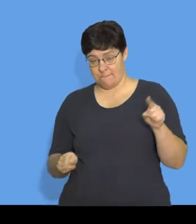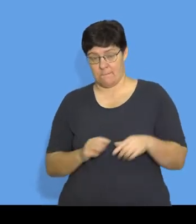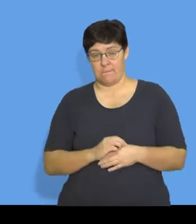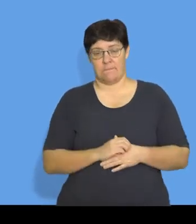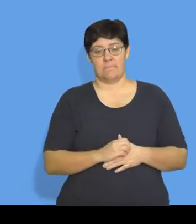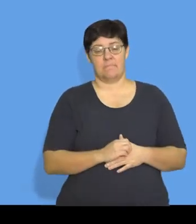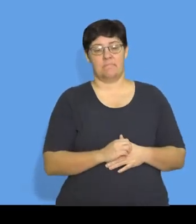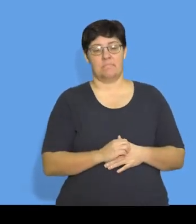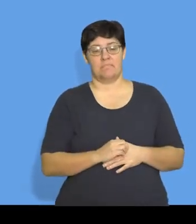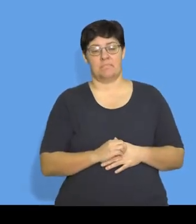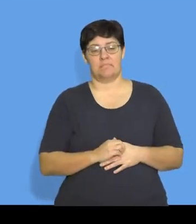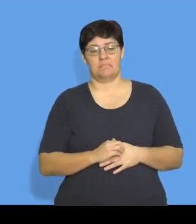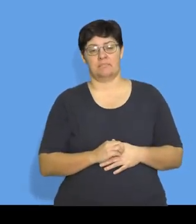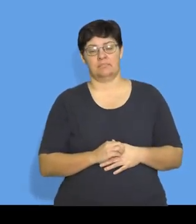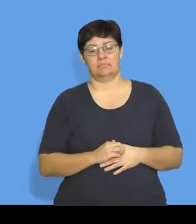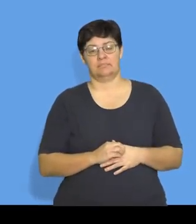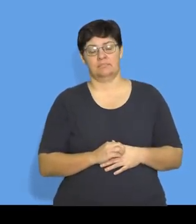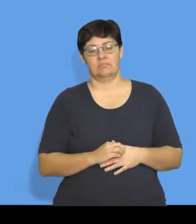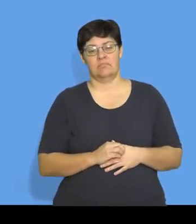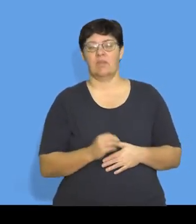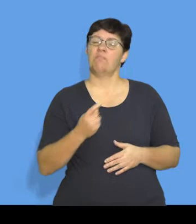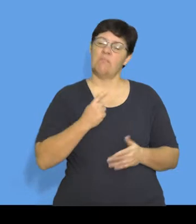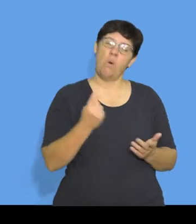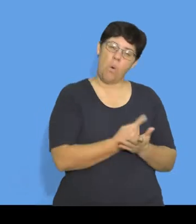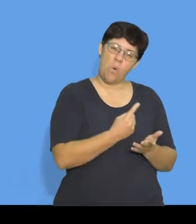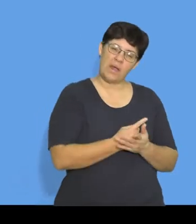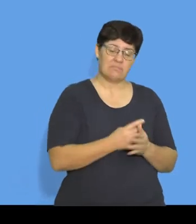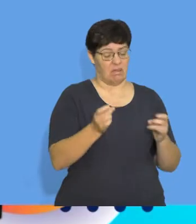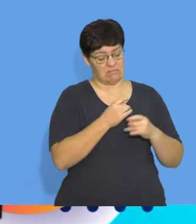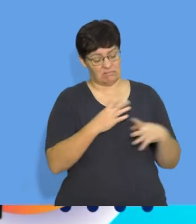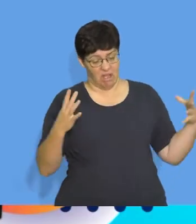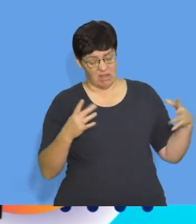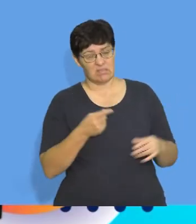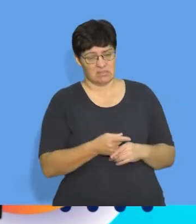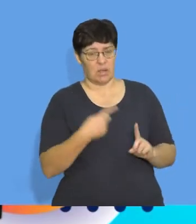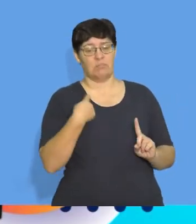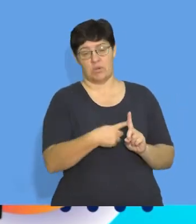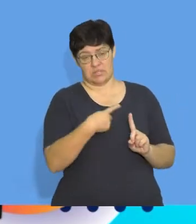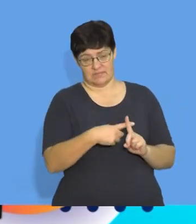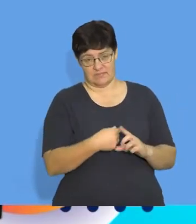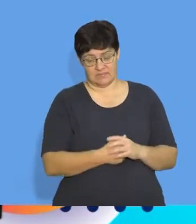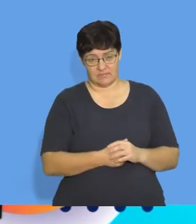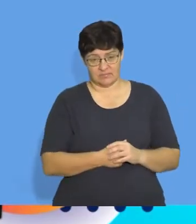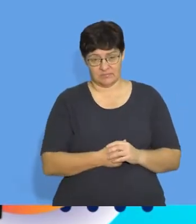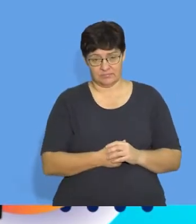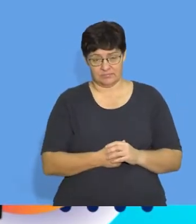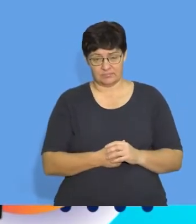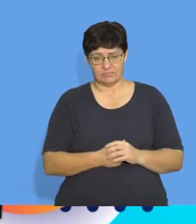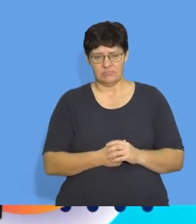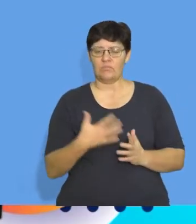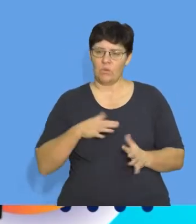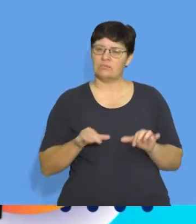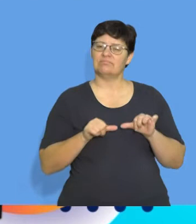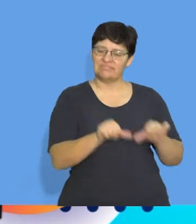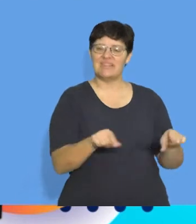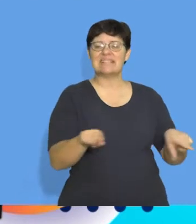and I always take original direction of motion as positive because I just like to stick to the